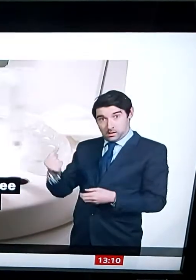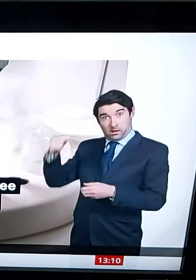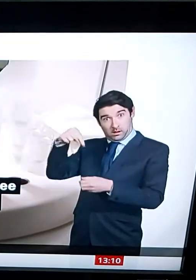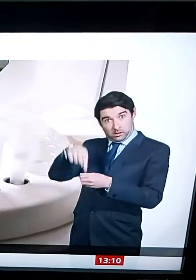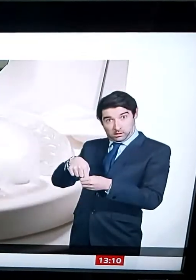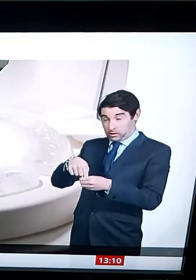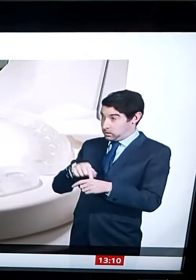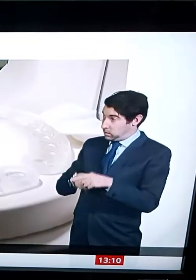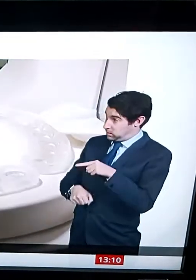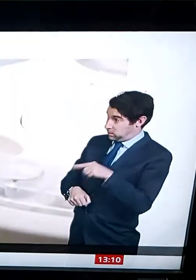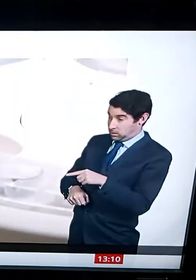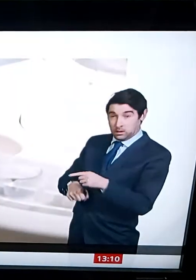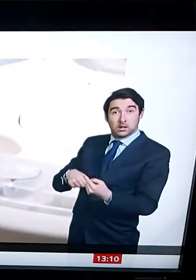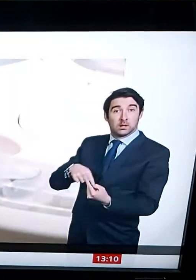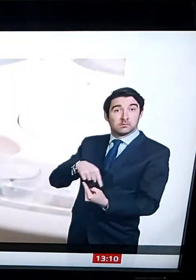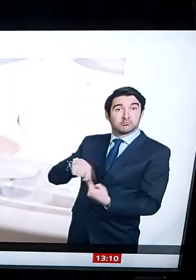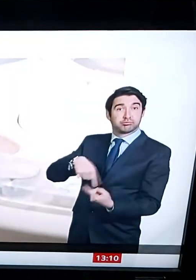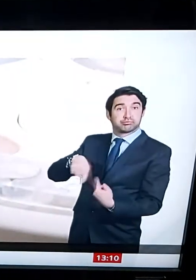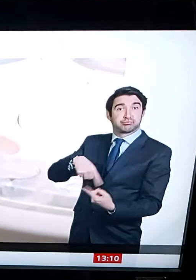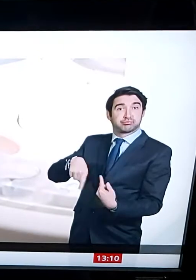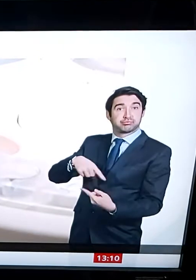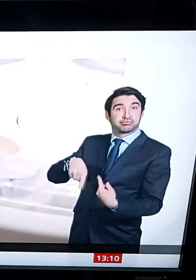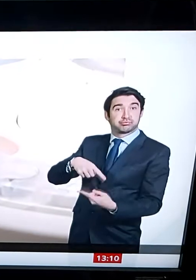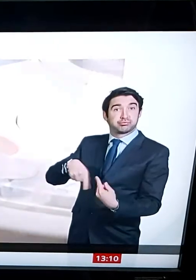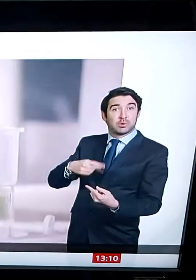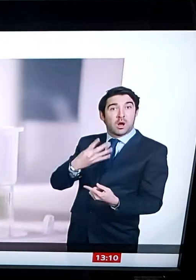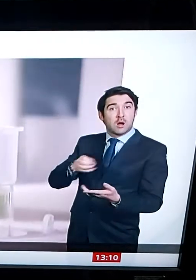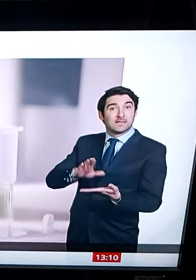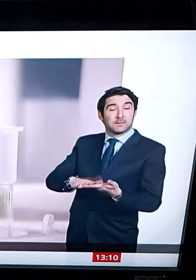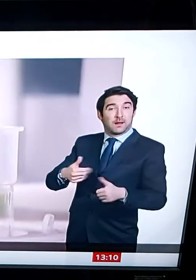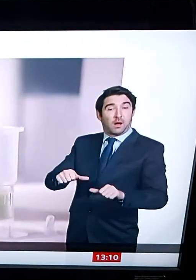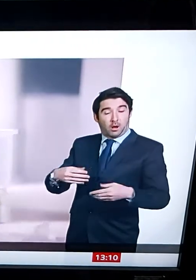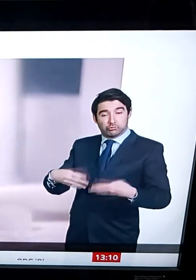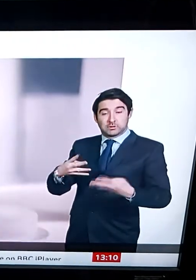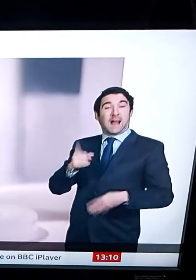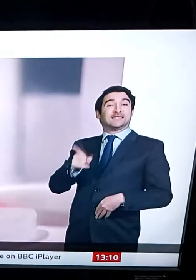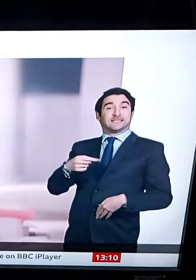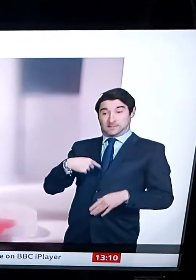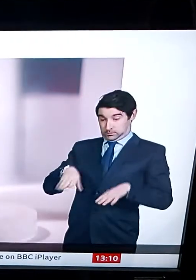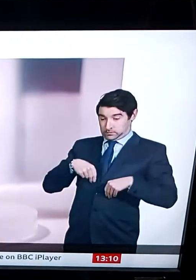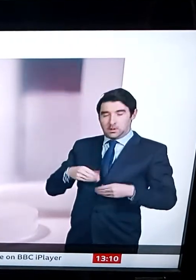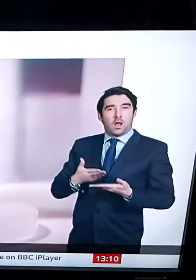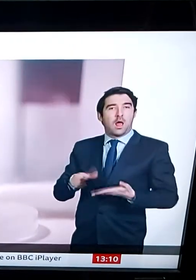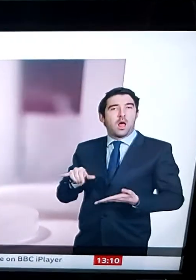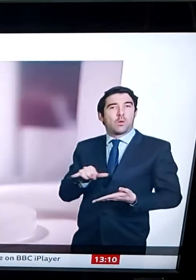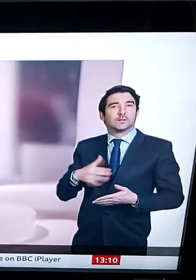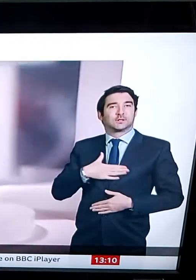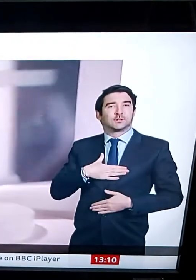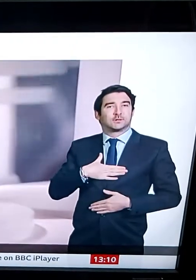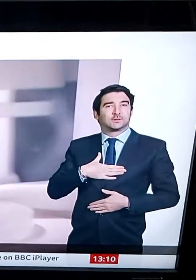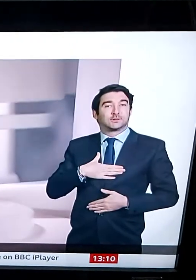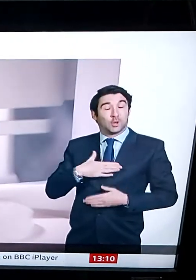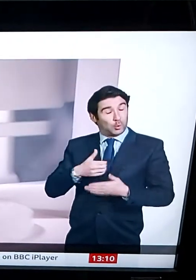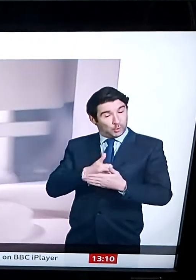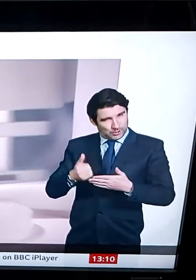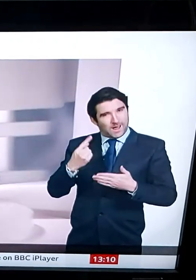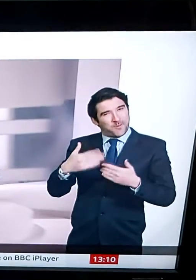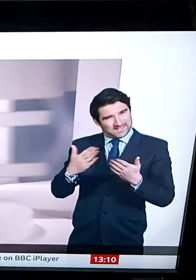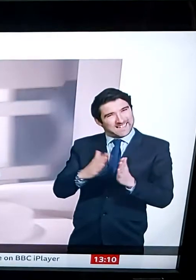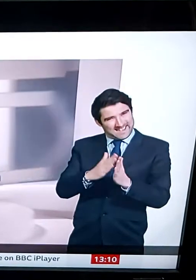into this machine. Other tests take a day or more to give a result. This Samba 2 machine takes just